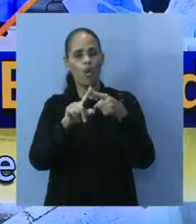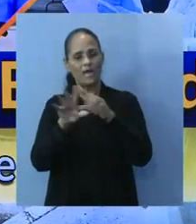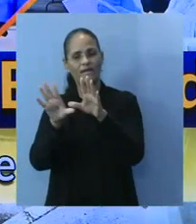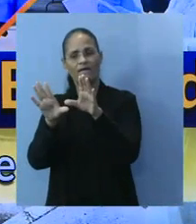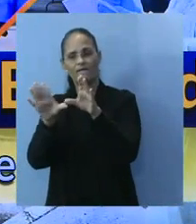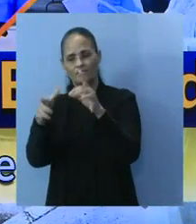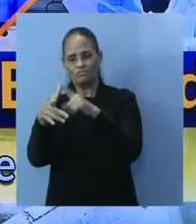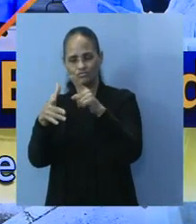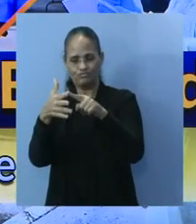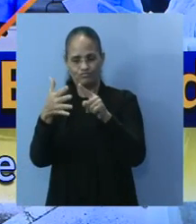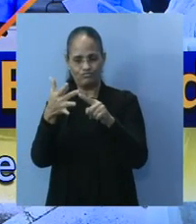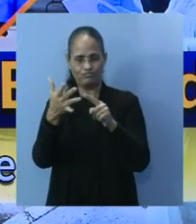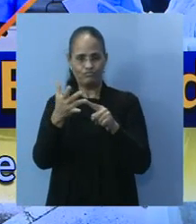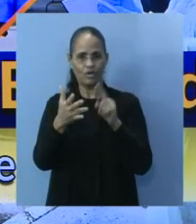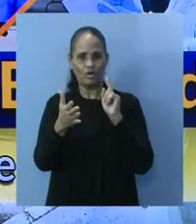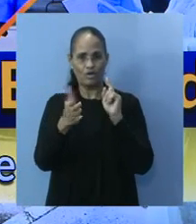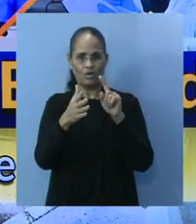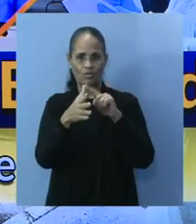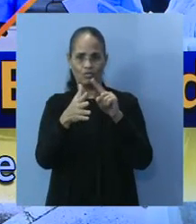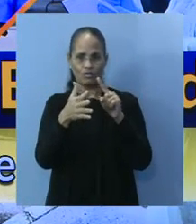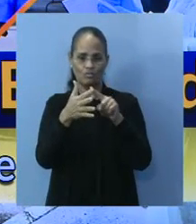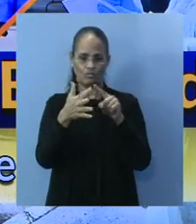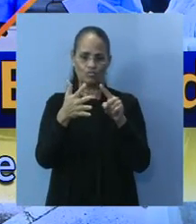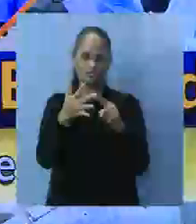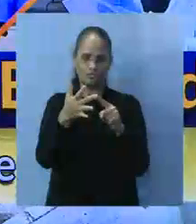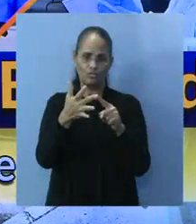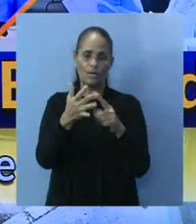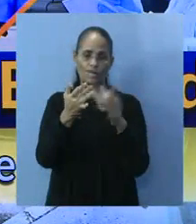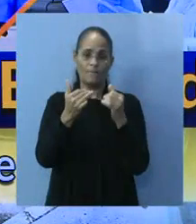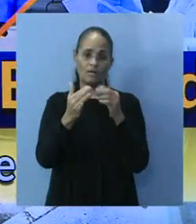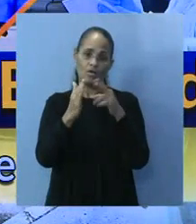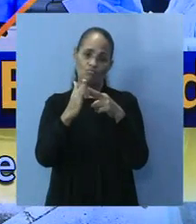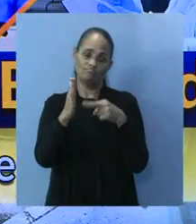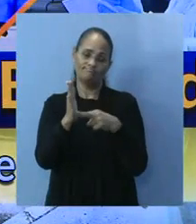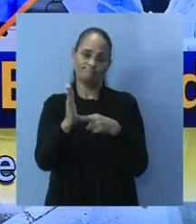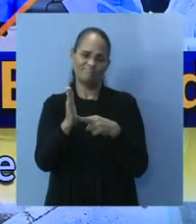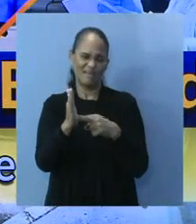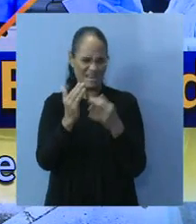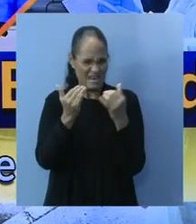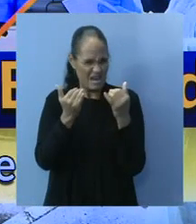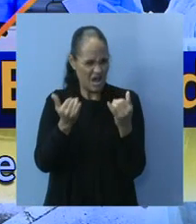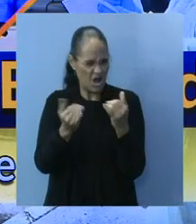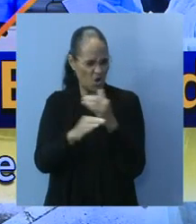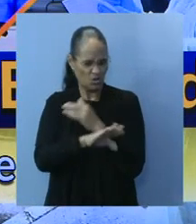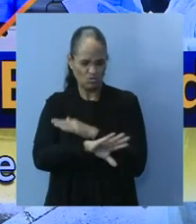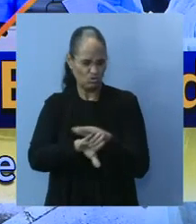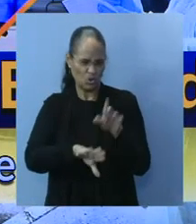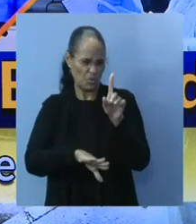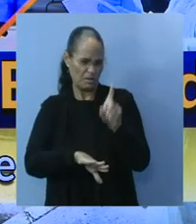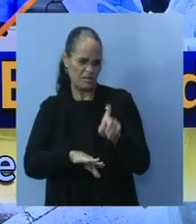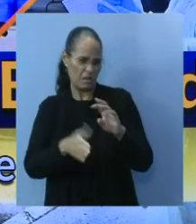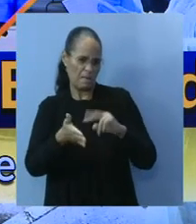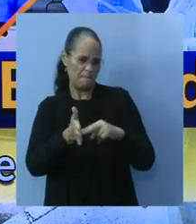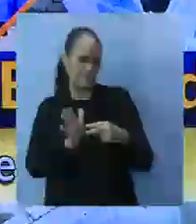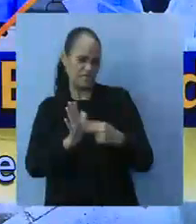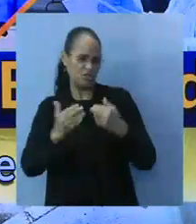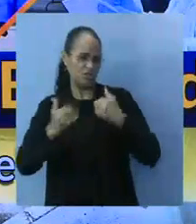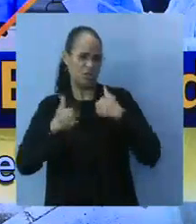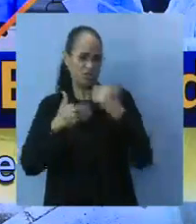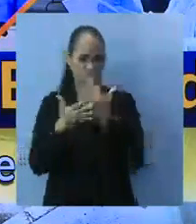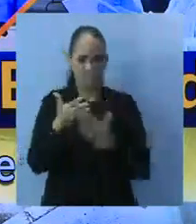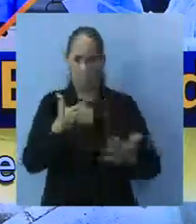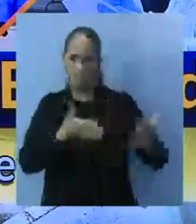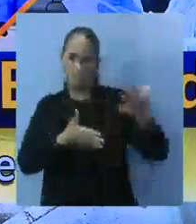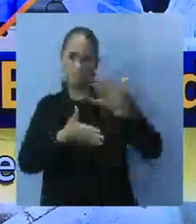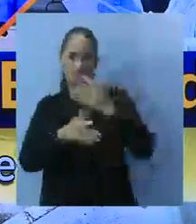3, the notifications will be sent. But registering now at this point in time does not necessarily mean that you are going to be given priority